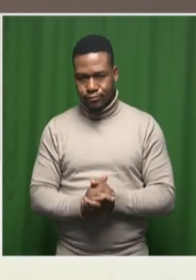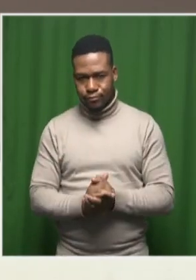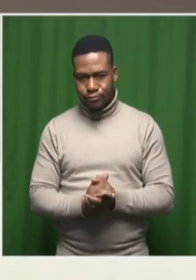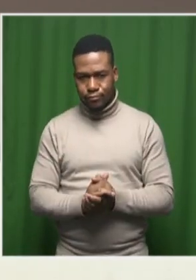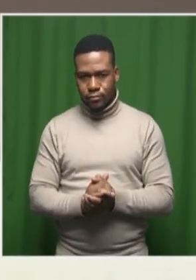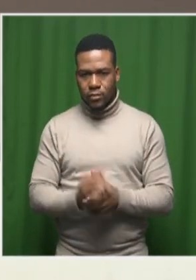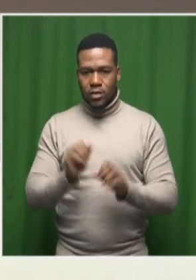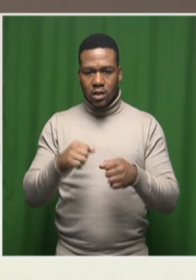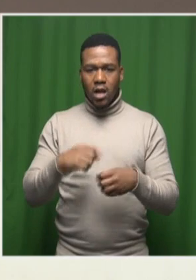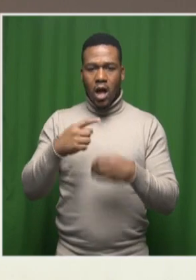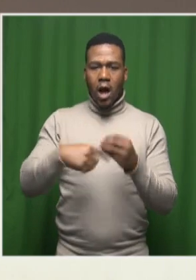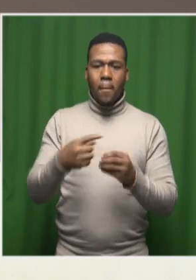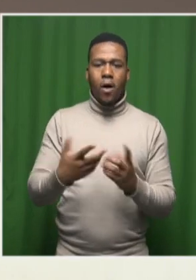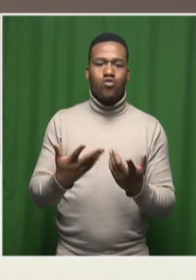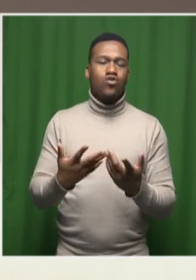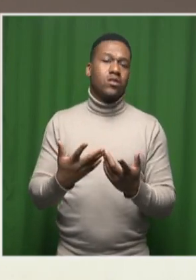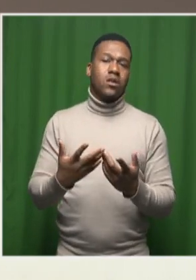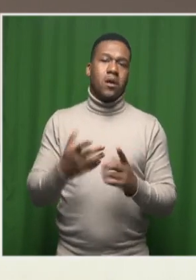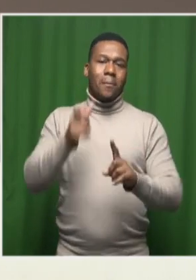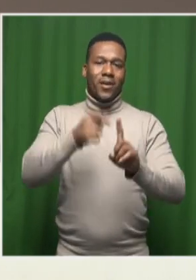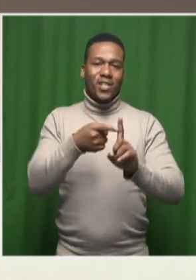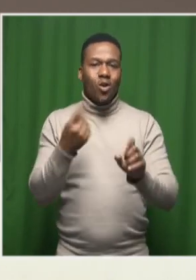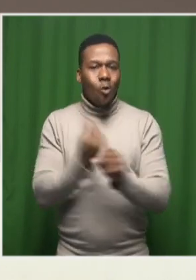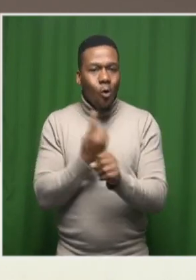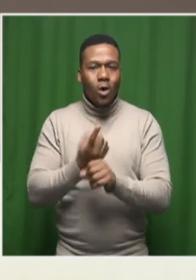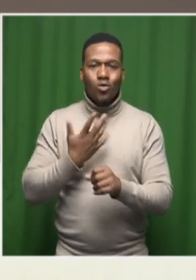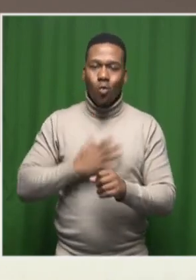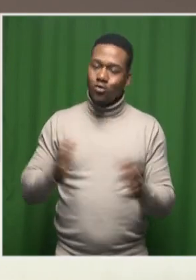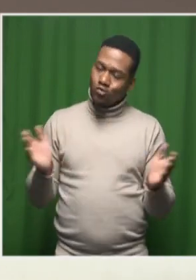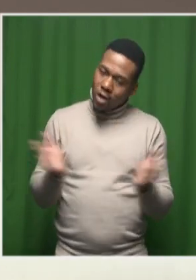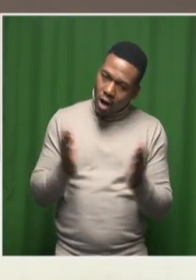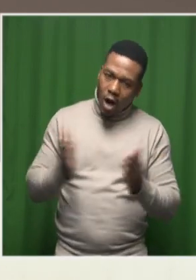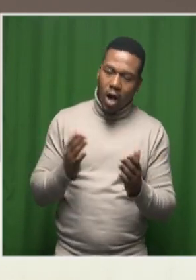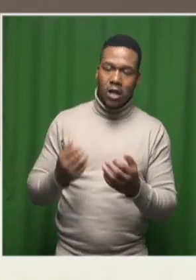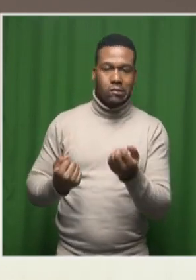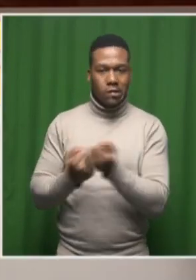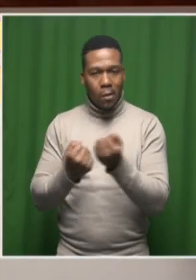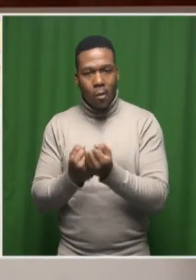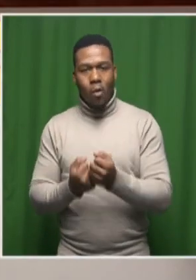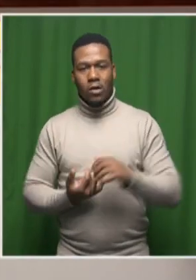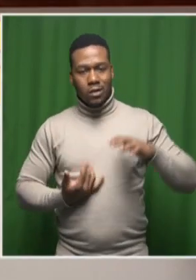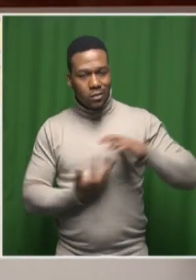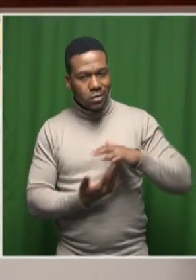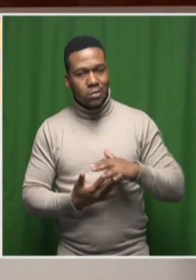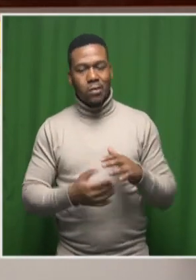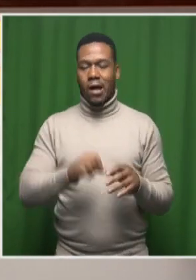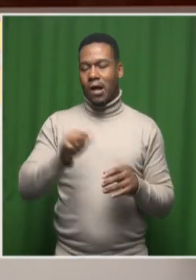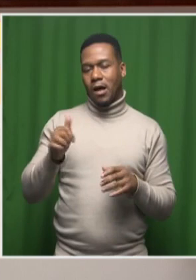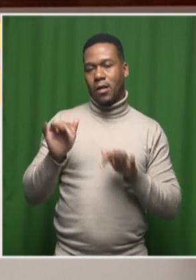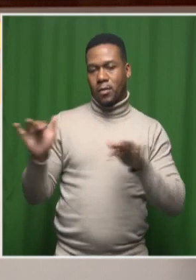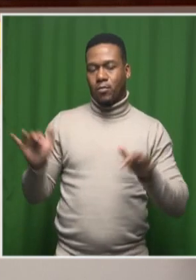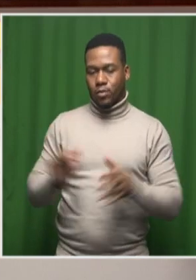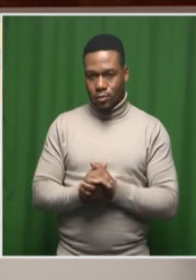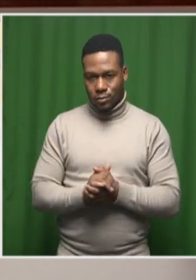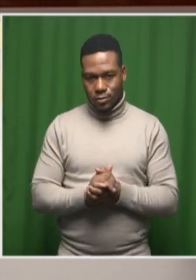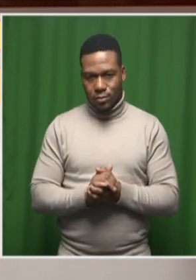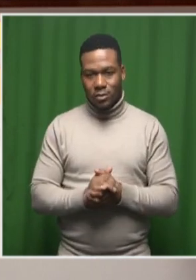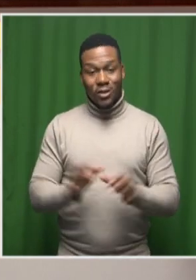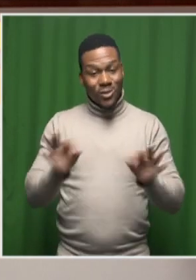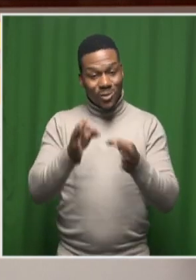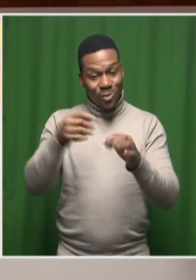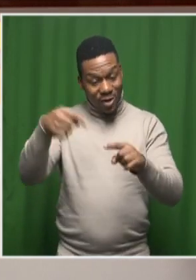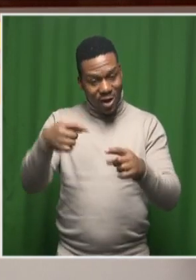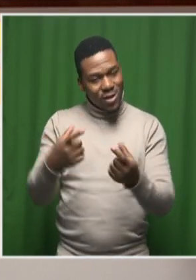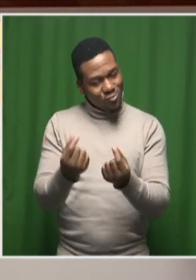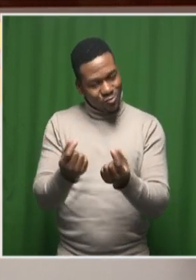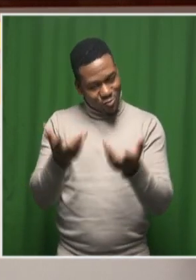about, he was that person always wanting to encourage, support, inspire, and the song continues